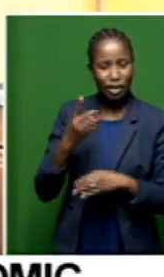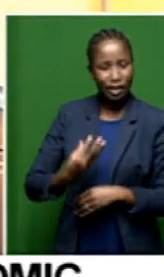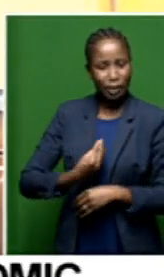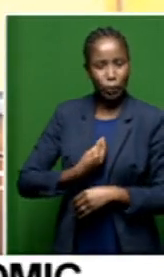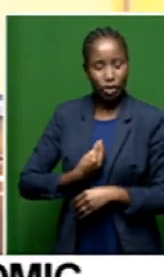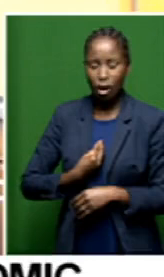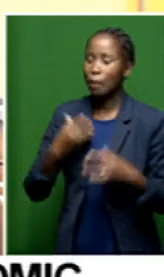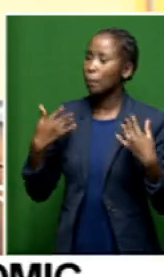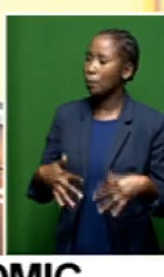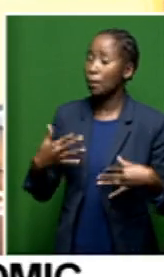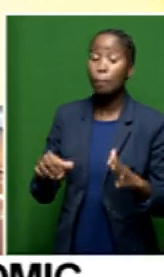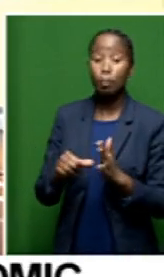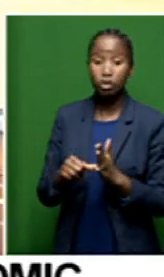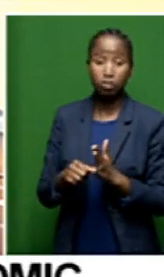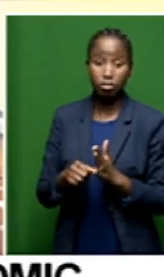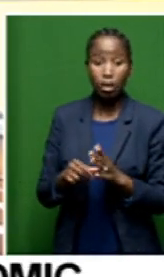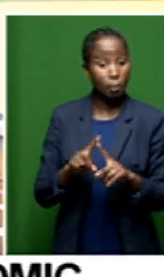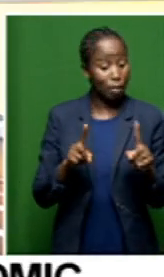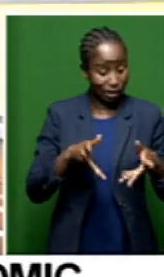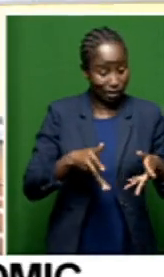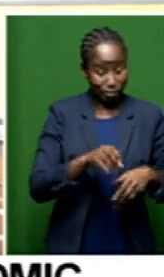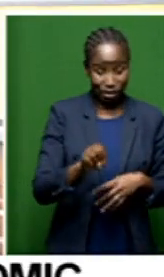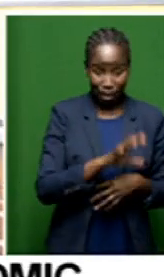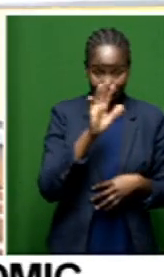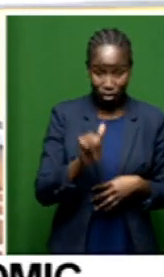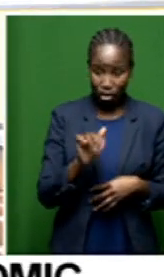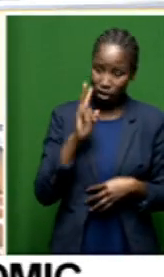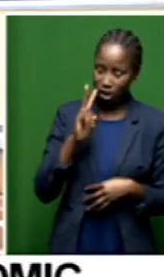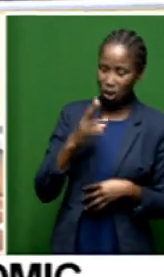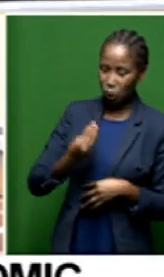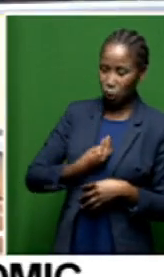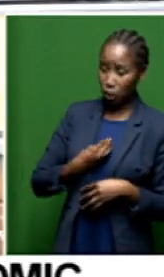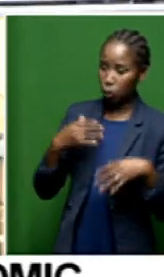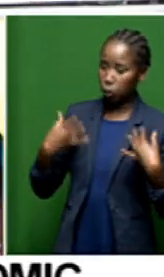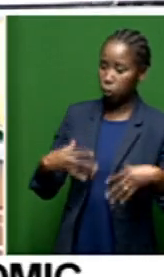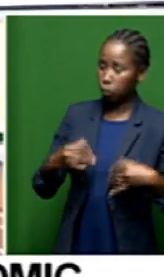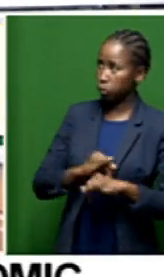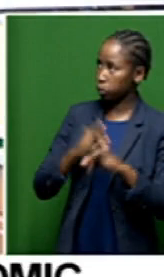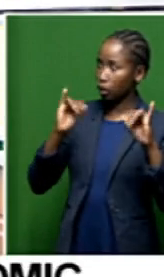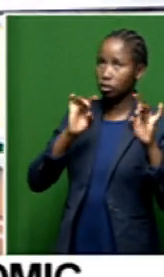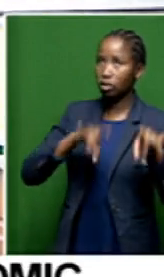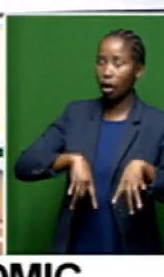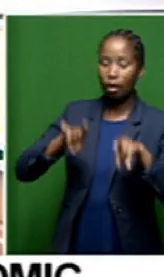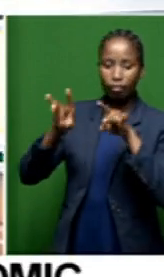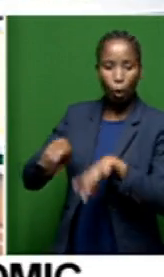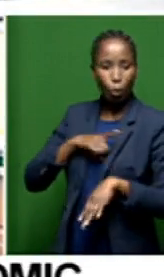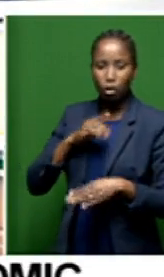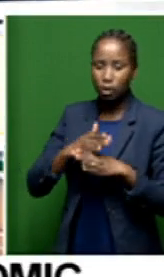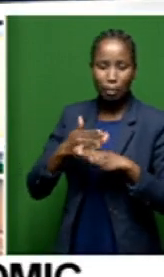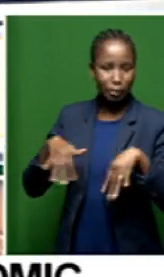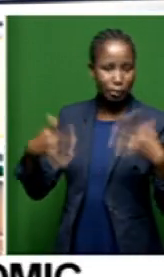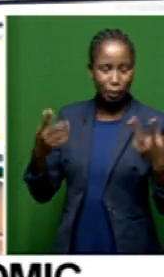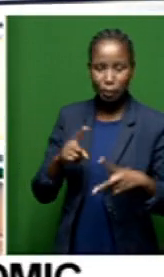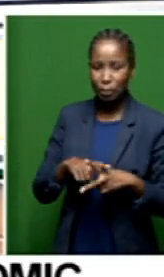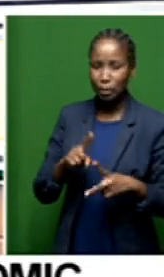so important. And yet here in South Africa, the youth are the ones that are suffering the most right now. There are no jobs. They are the highest